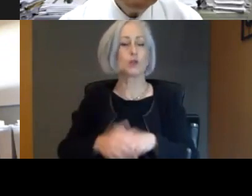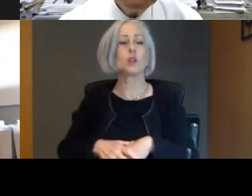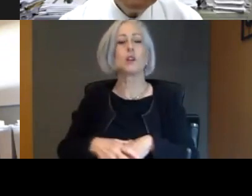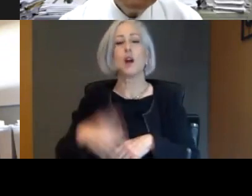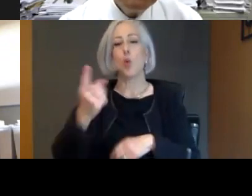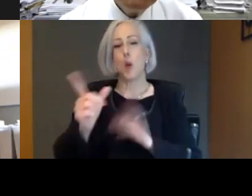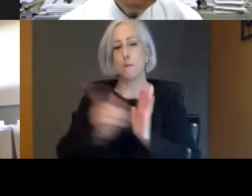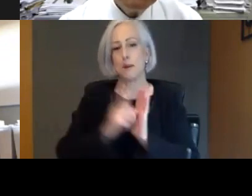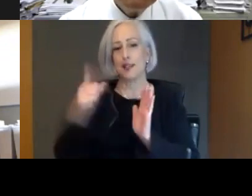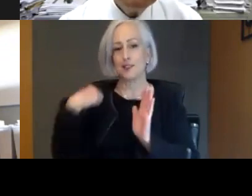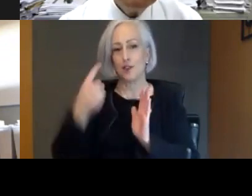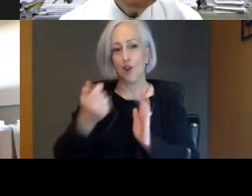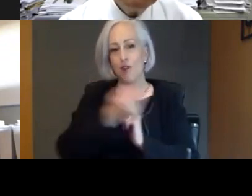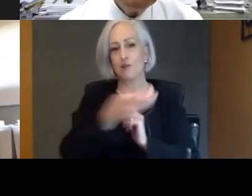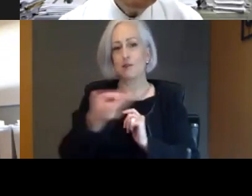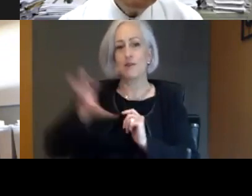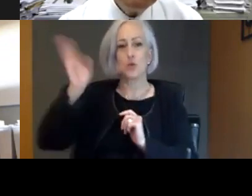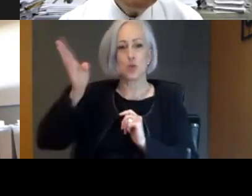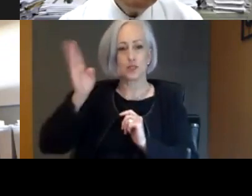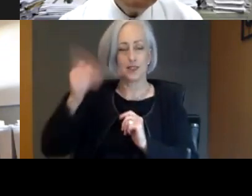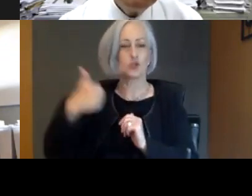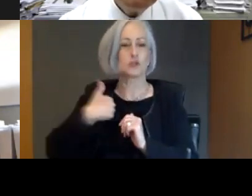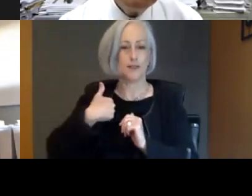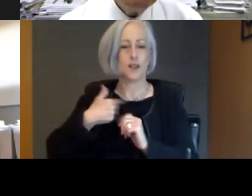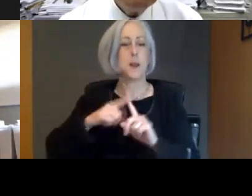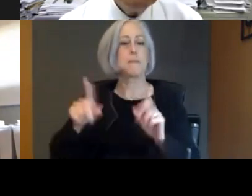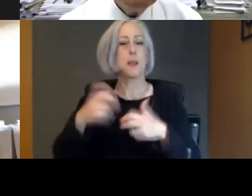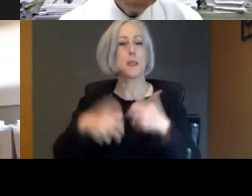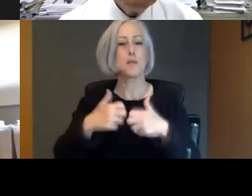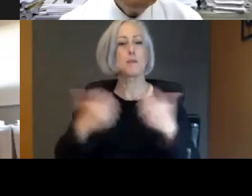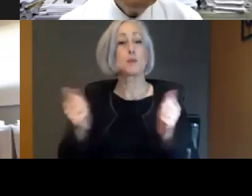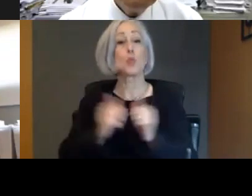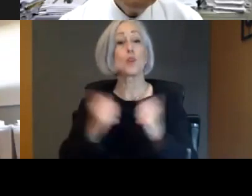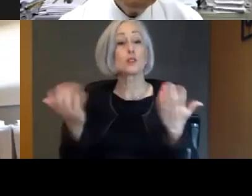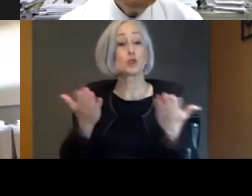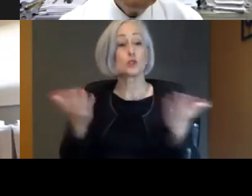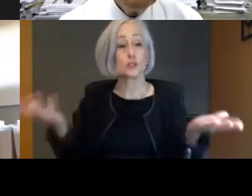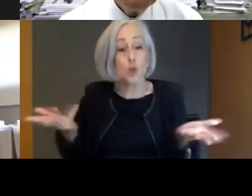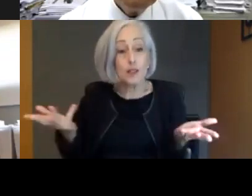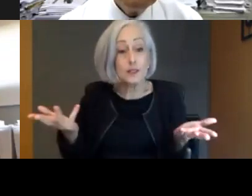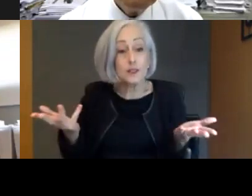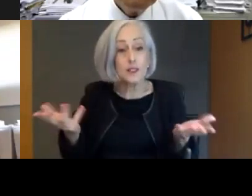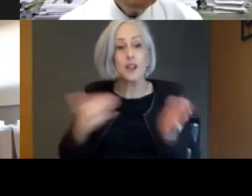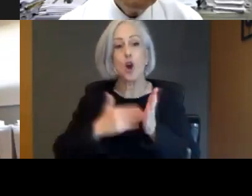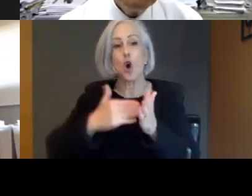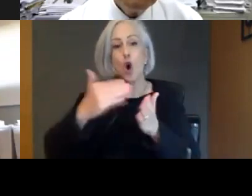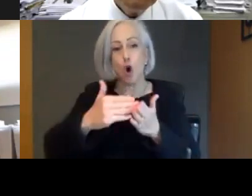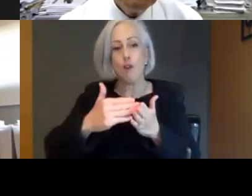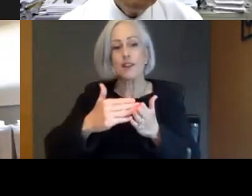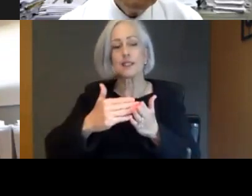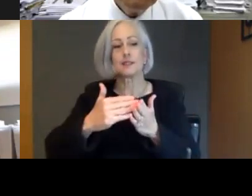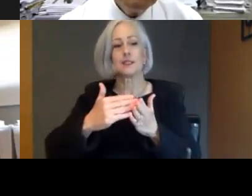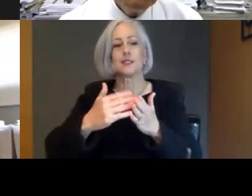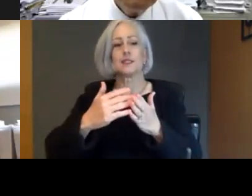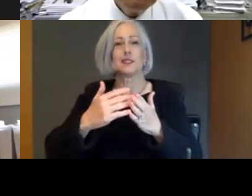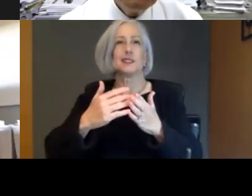publication and several presentations. I think the problem with service is that it's a lot of times it uses a deficit